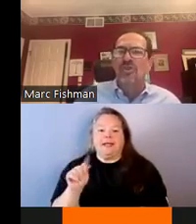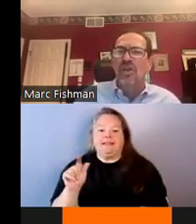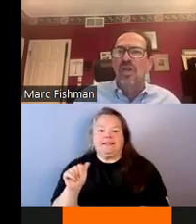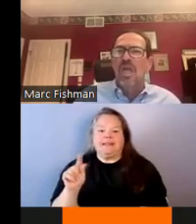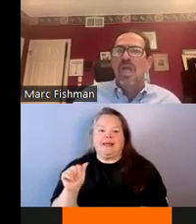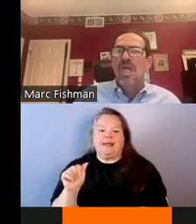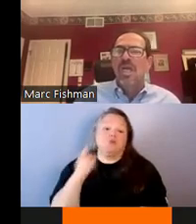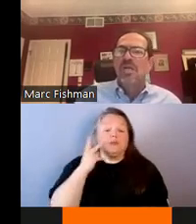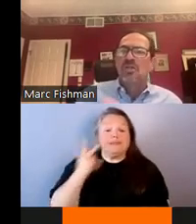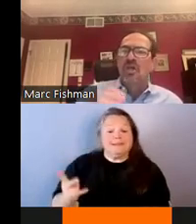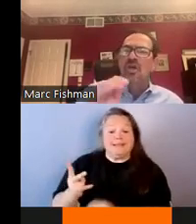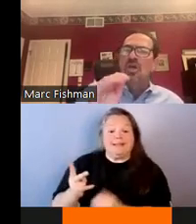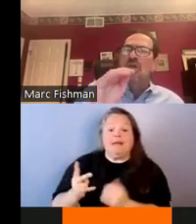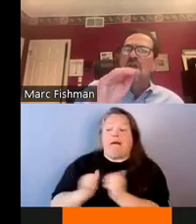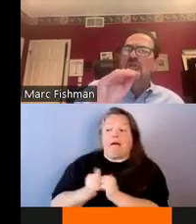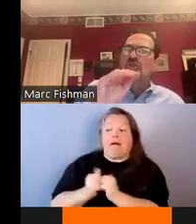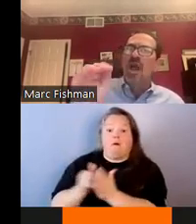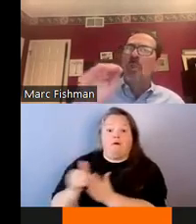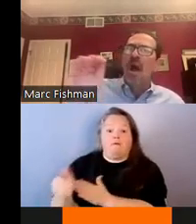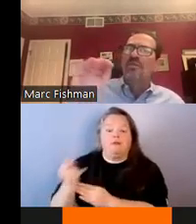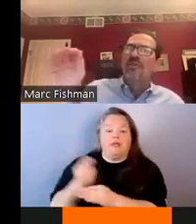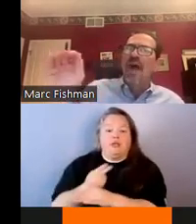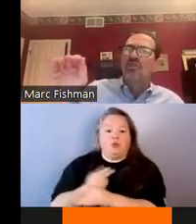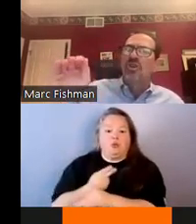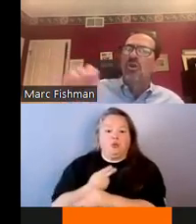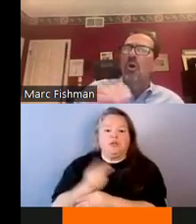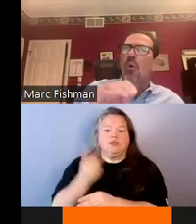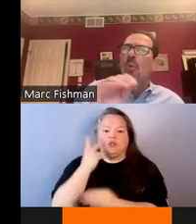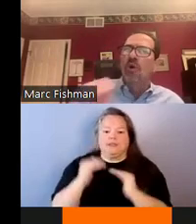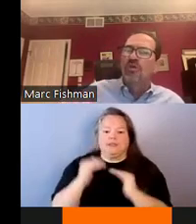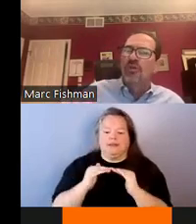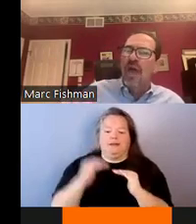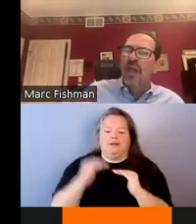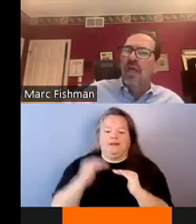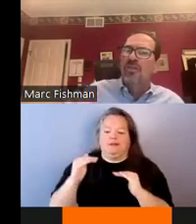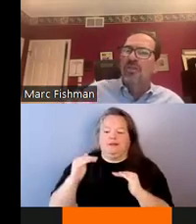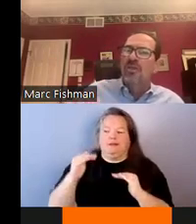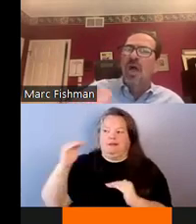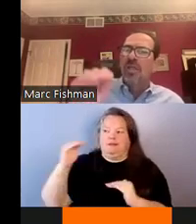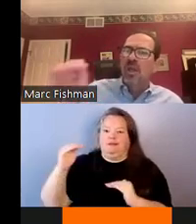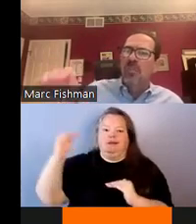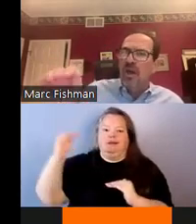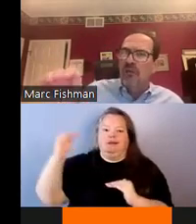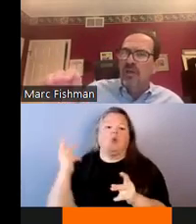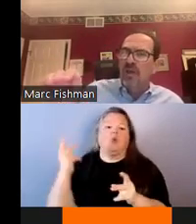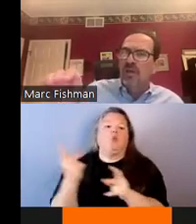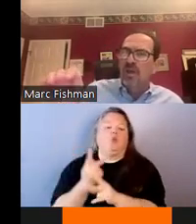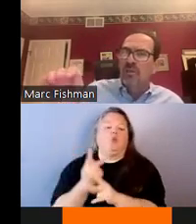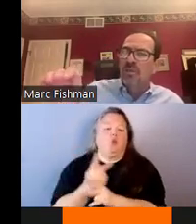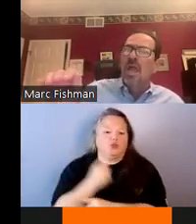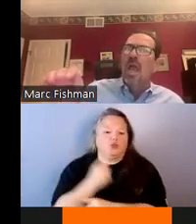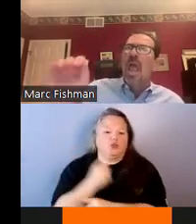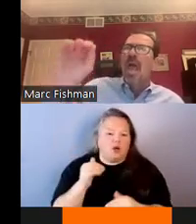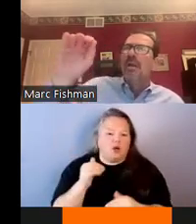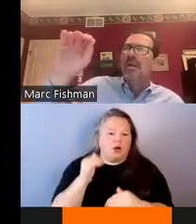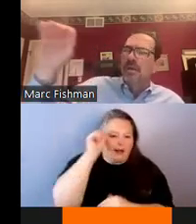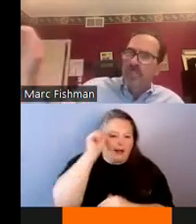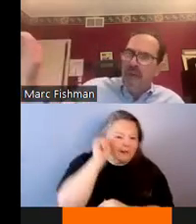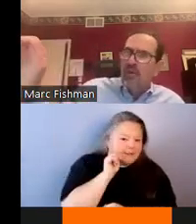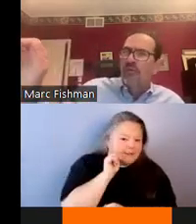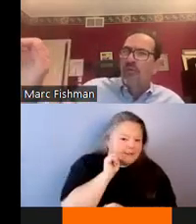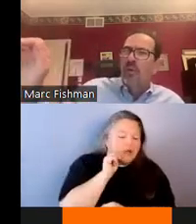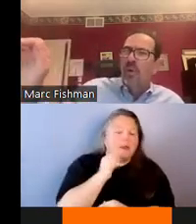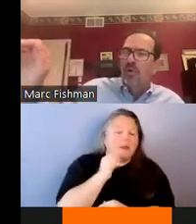buprenorphine retention is in a stepwise fashion worse for adolescents, a little better for young adults,